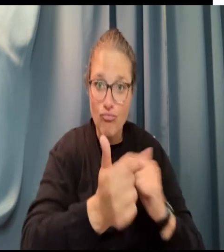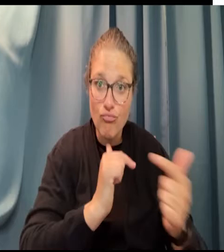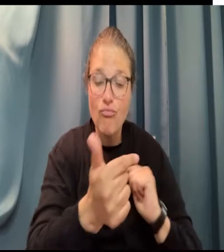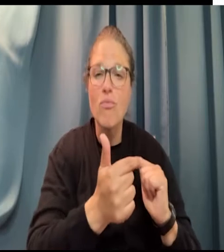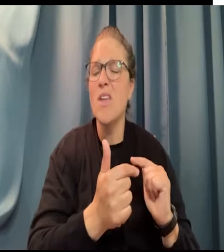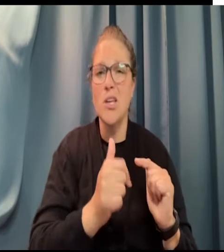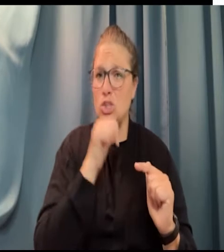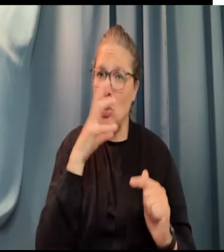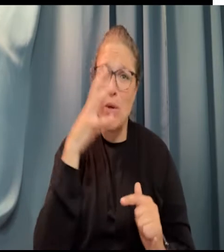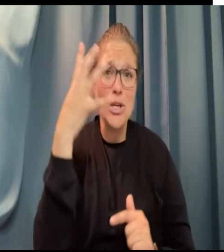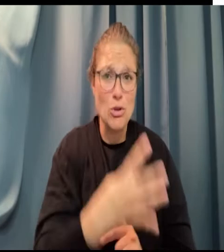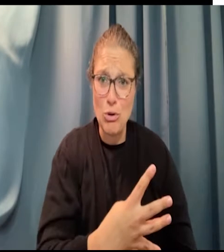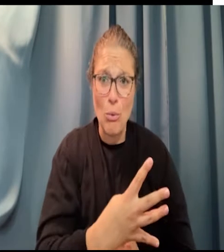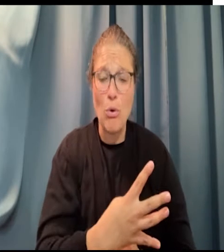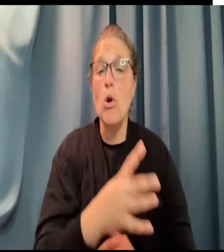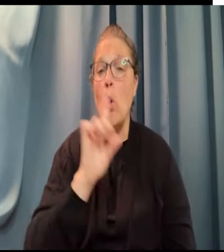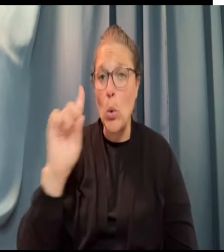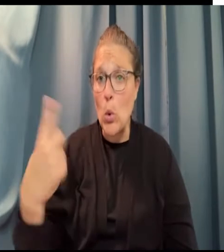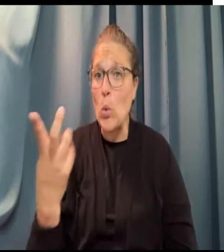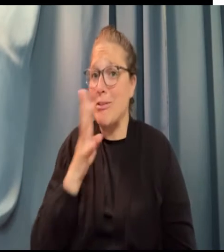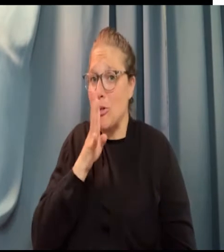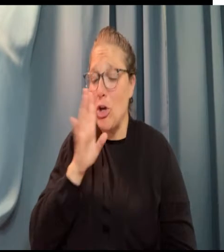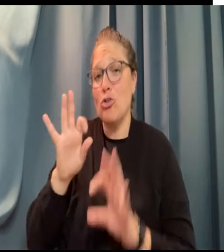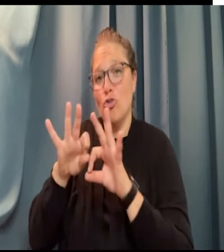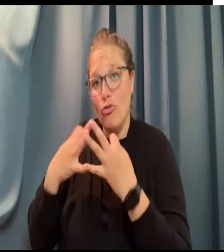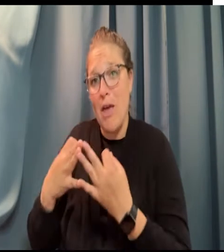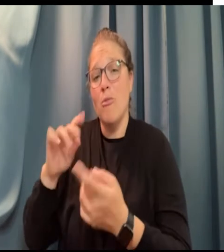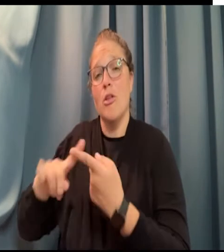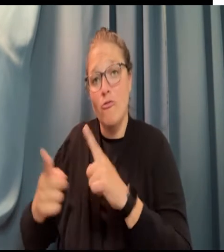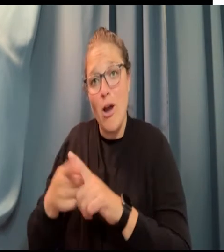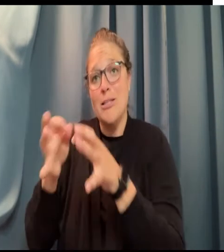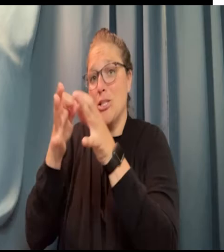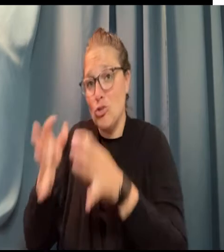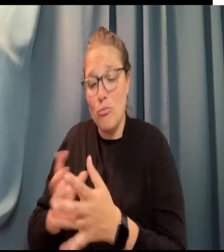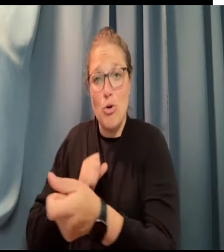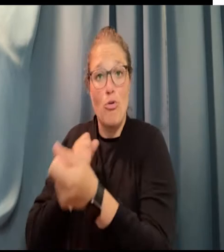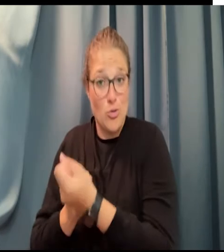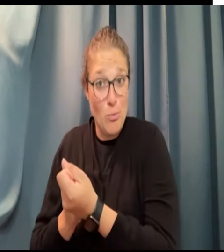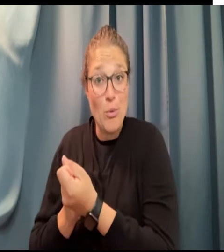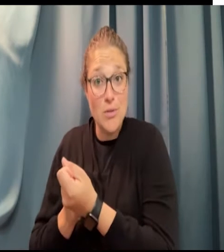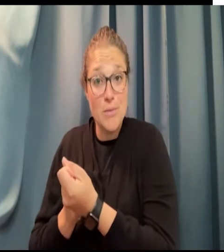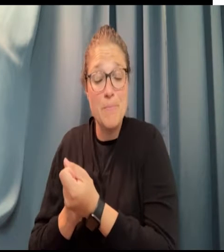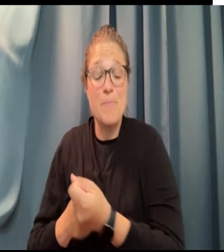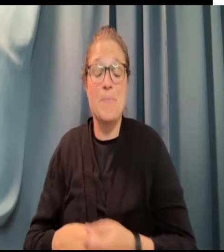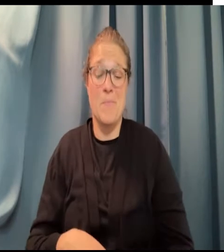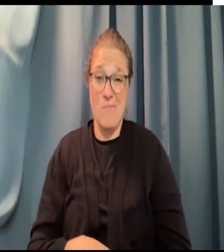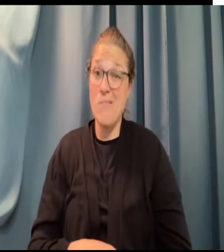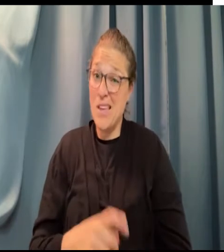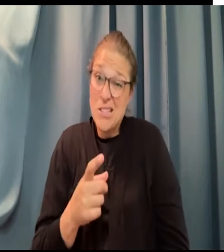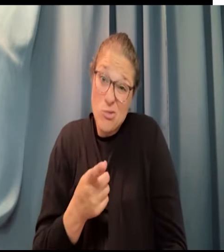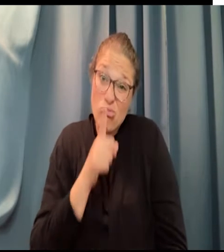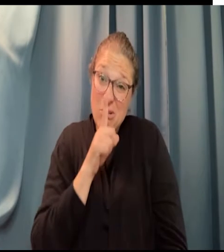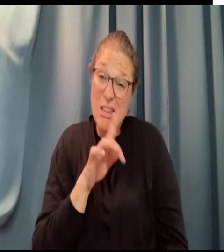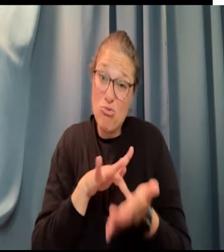you asked someone a question and the person answering it didn't address you, but talked to the person with you, or